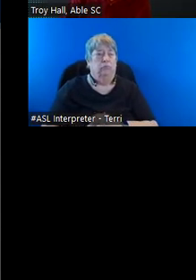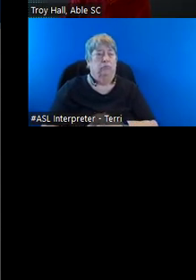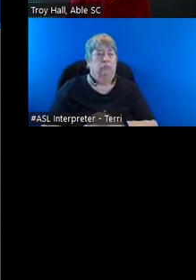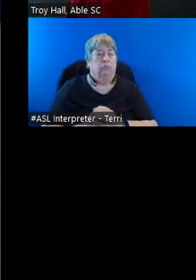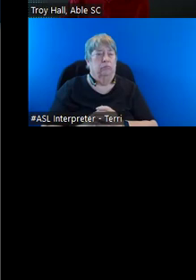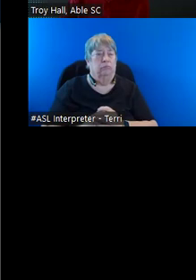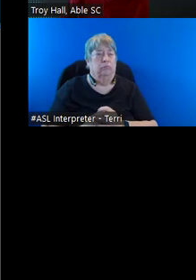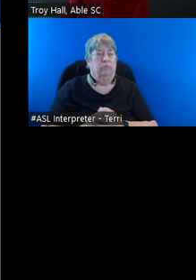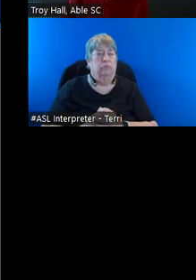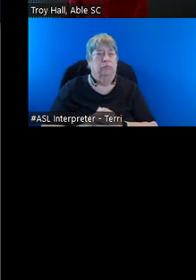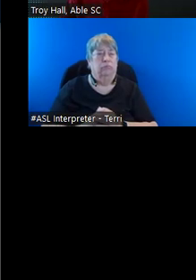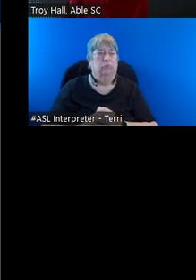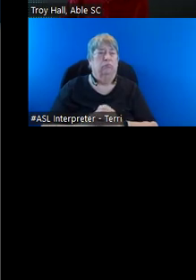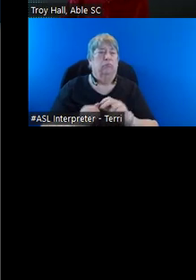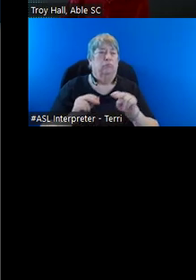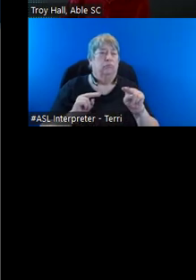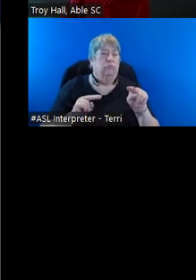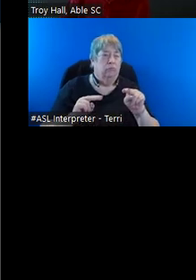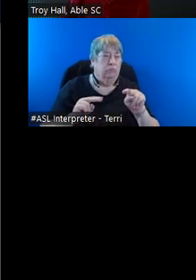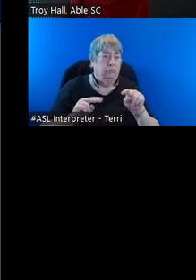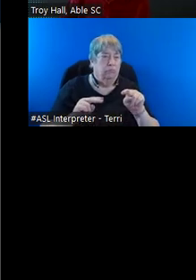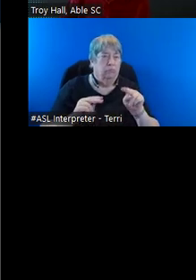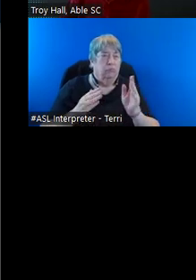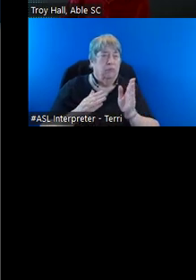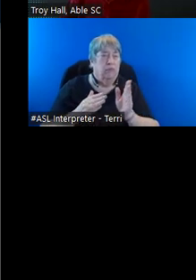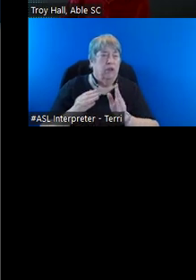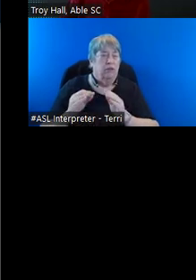See a couple things in the chat. Phases of peer mentorship.